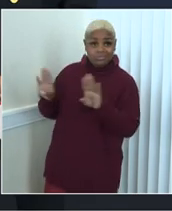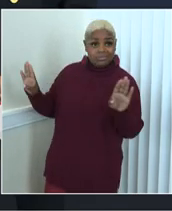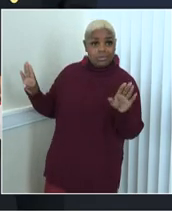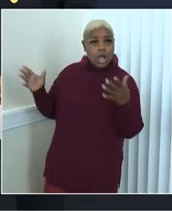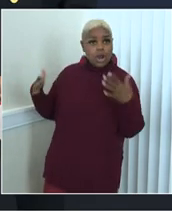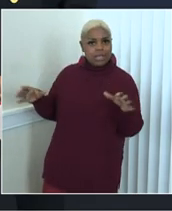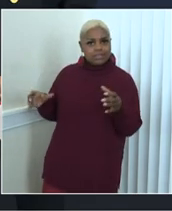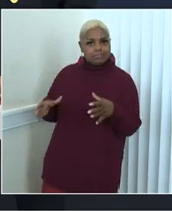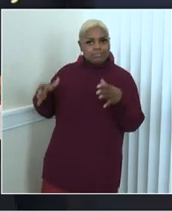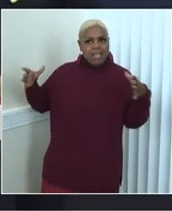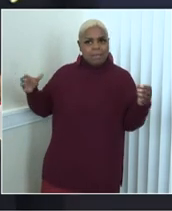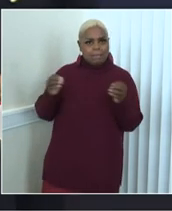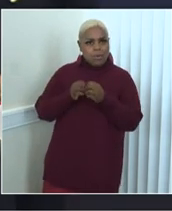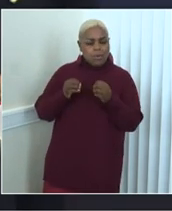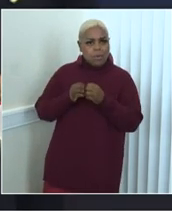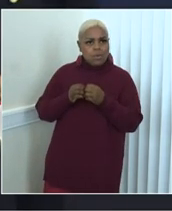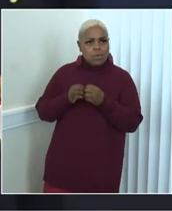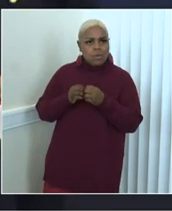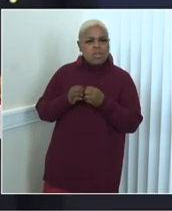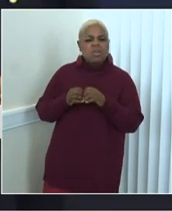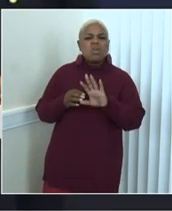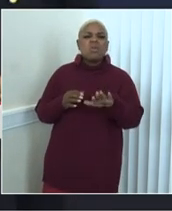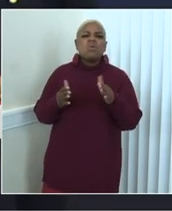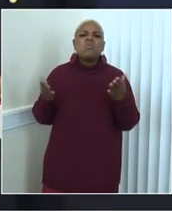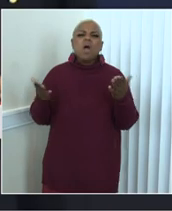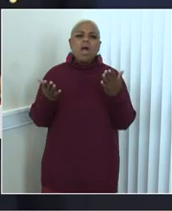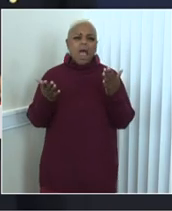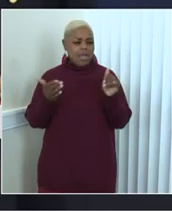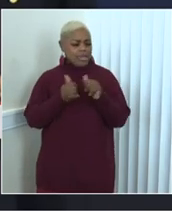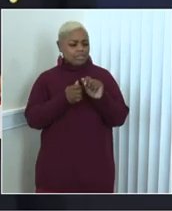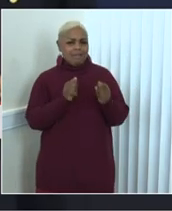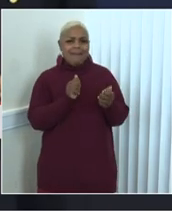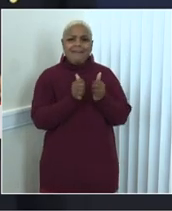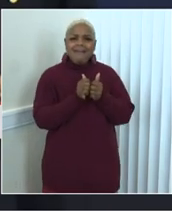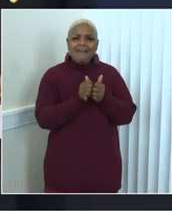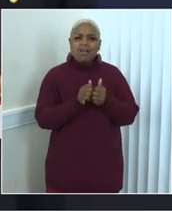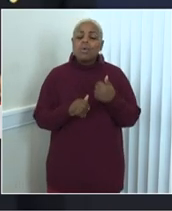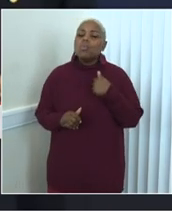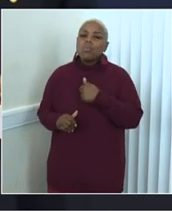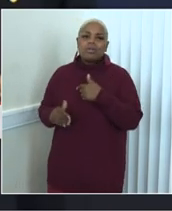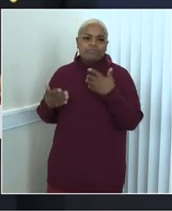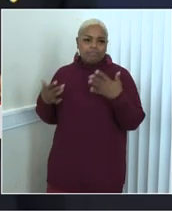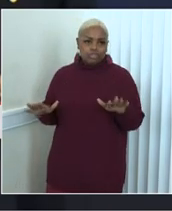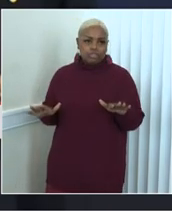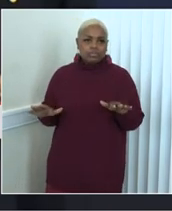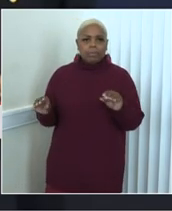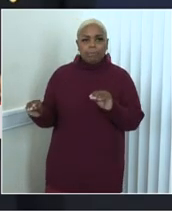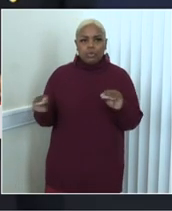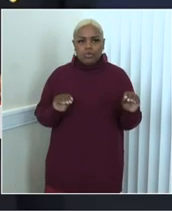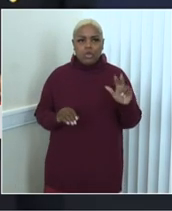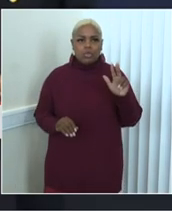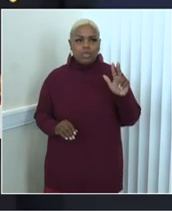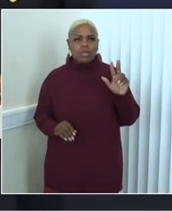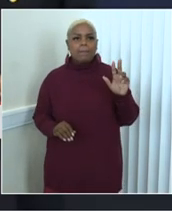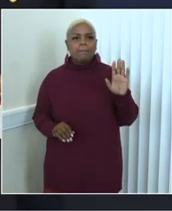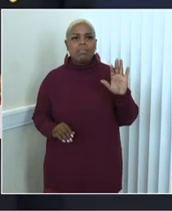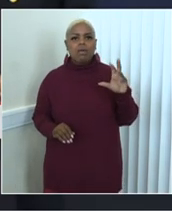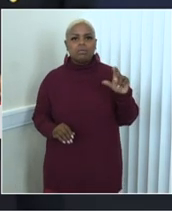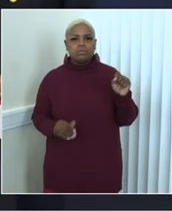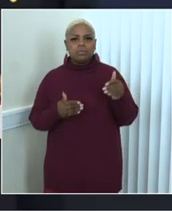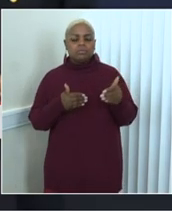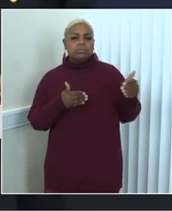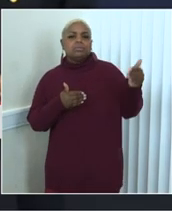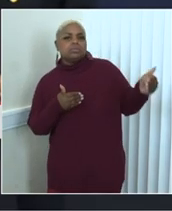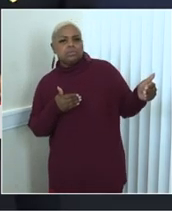because we moved over to Capital One? So we basically moved it out 3 blocks, essentially. So we'll have 2 layers of anti-scale fencing that you'll